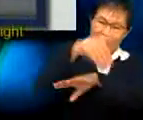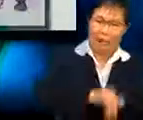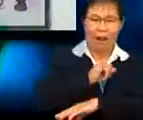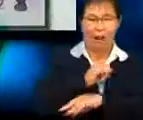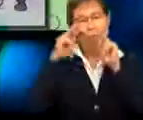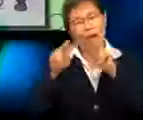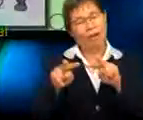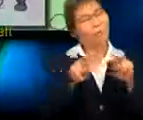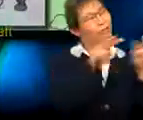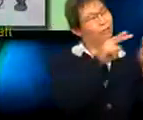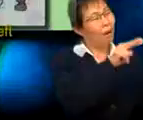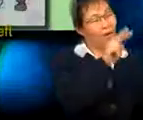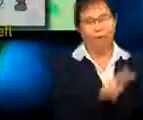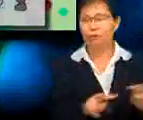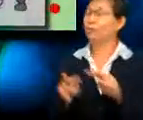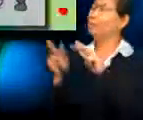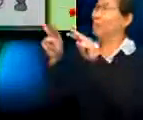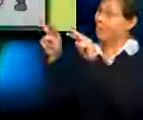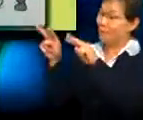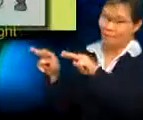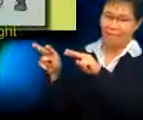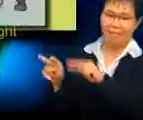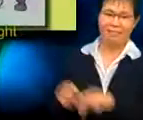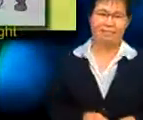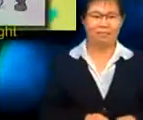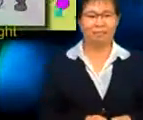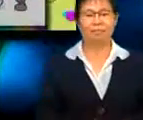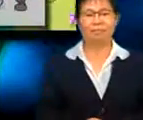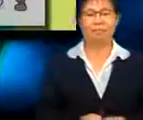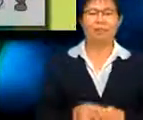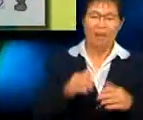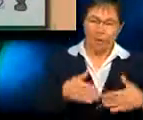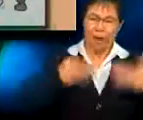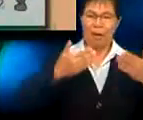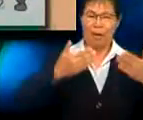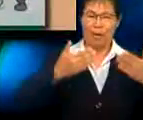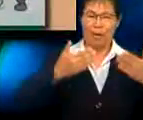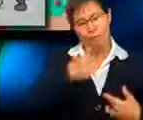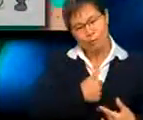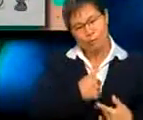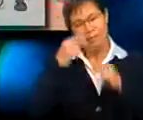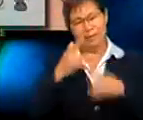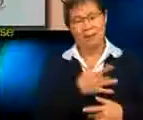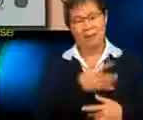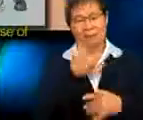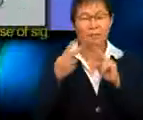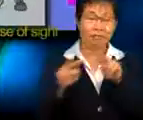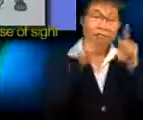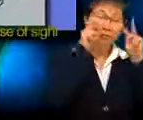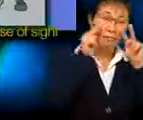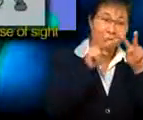night. I look to my left, I look to my right. I'm grateful for my sense